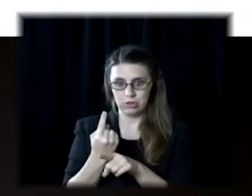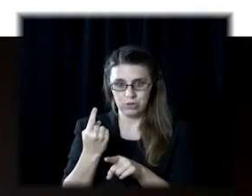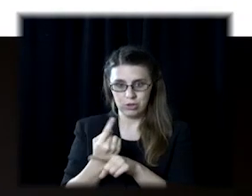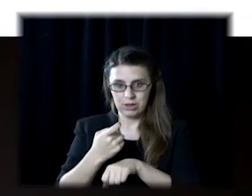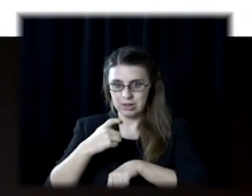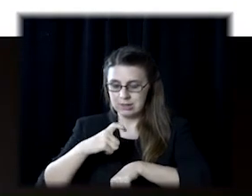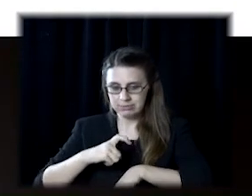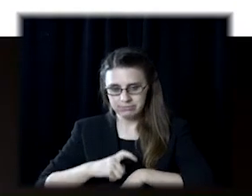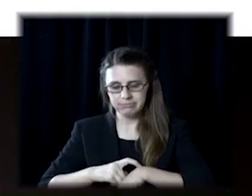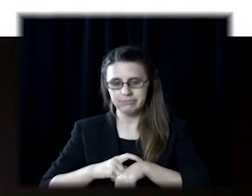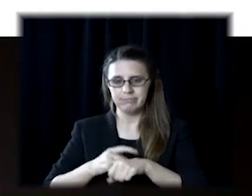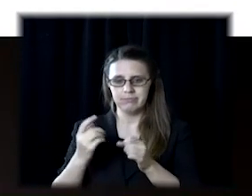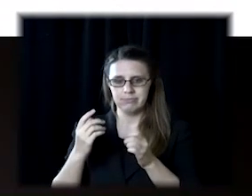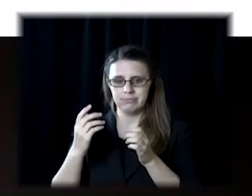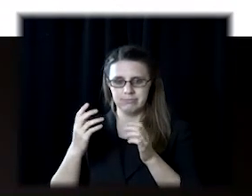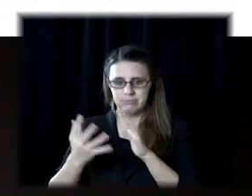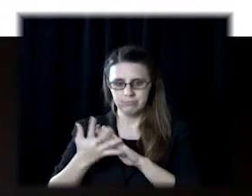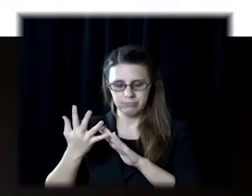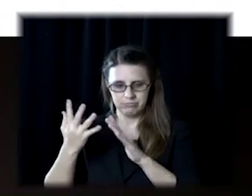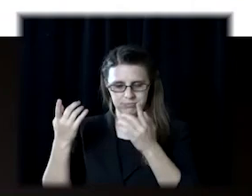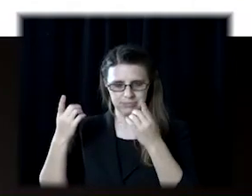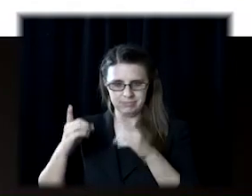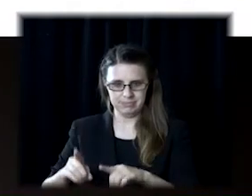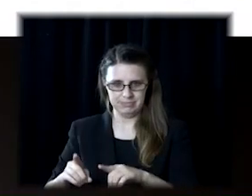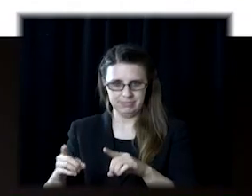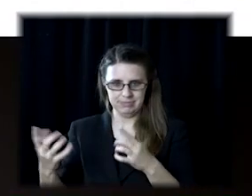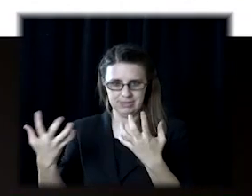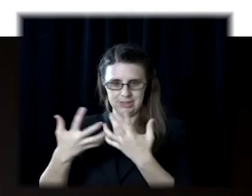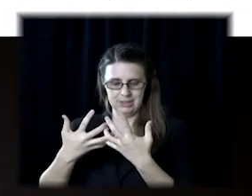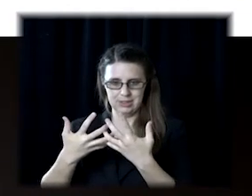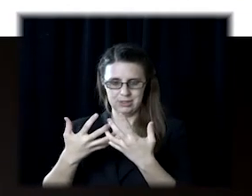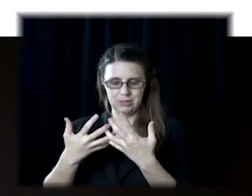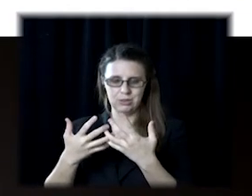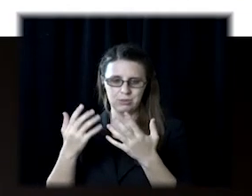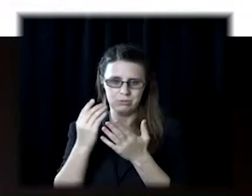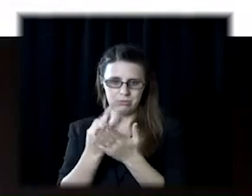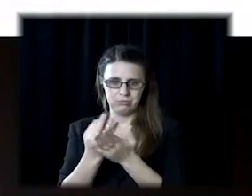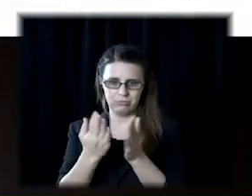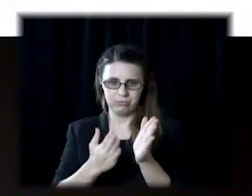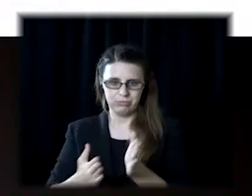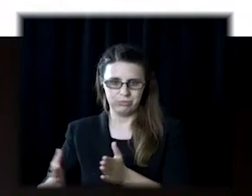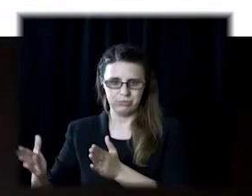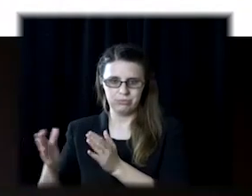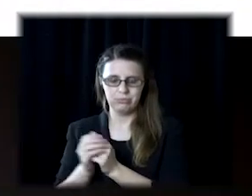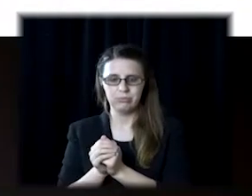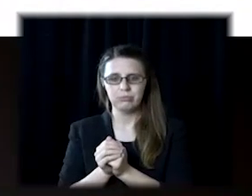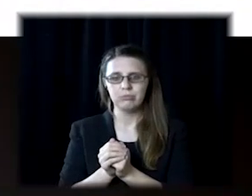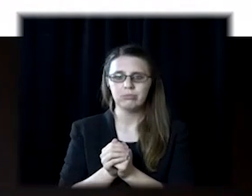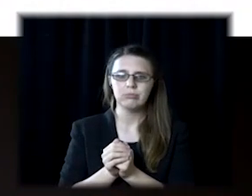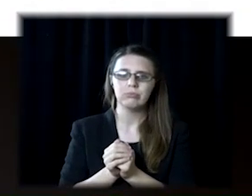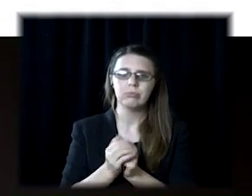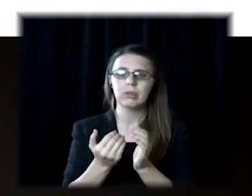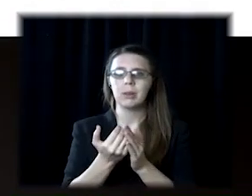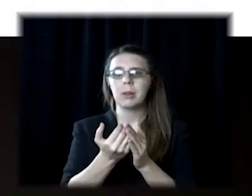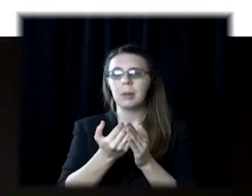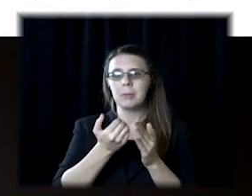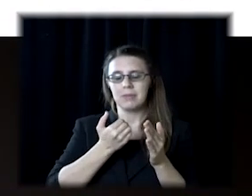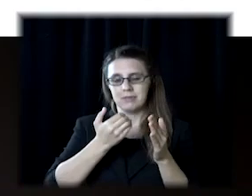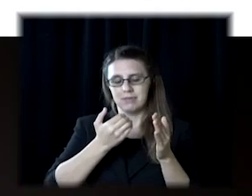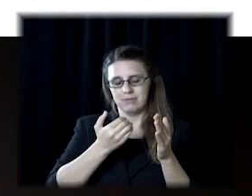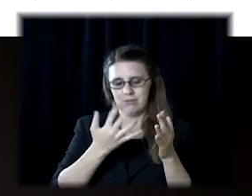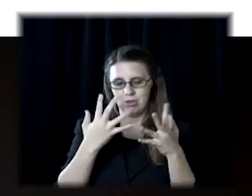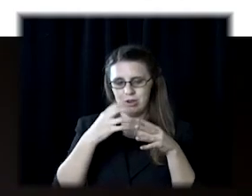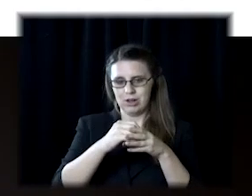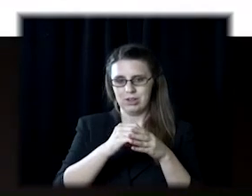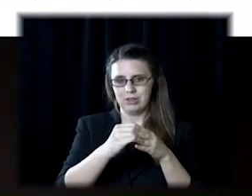important structural reforms underway. This is before taking into account all contractual debt service, since only the restructured COFINA debt